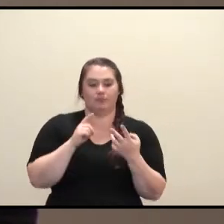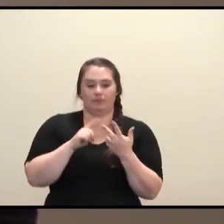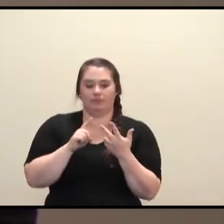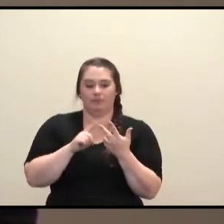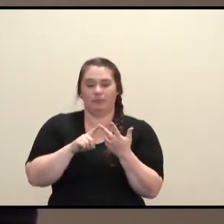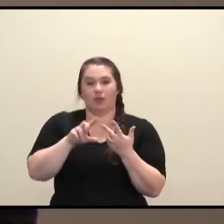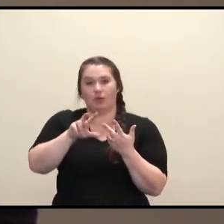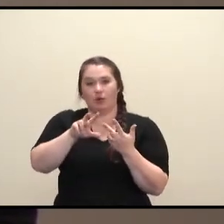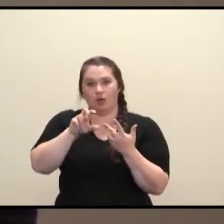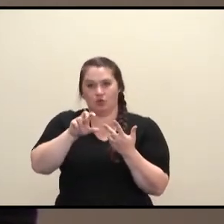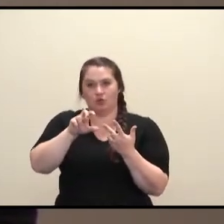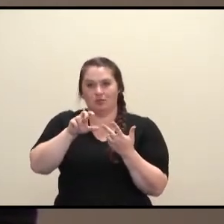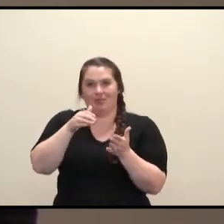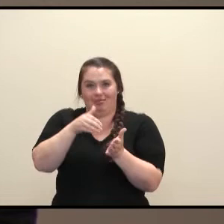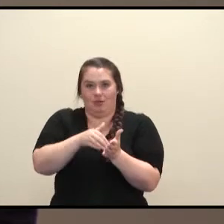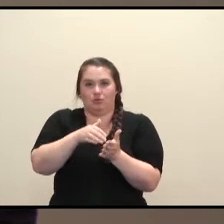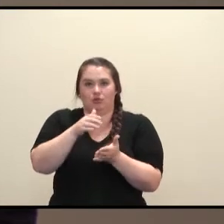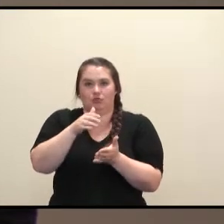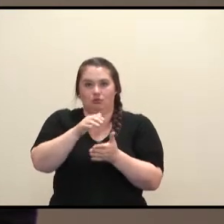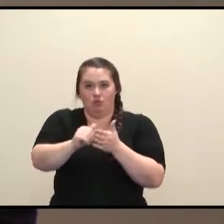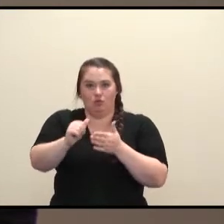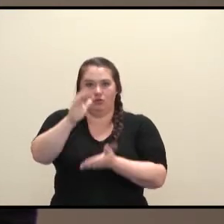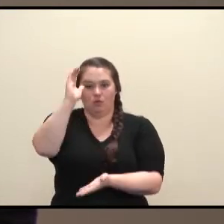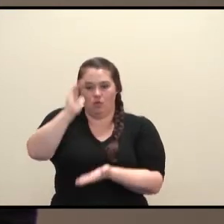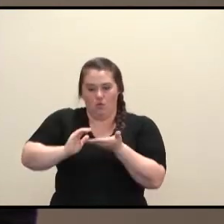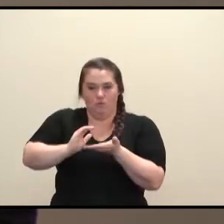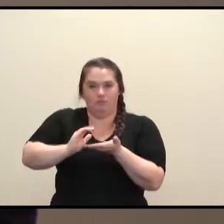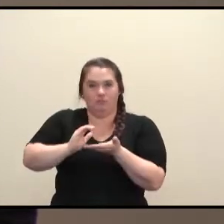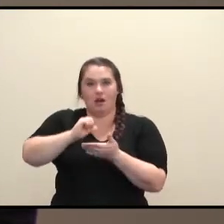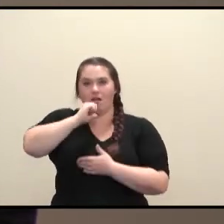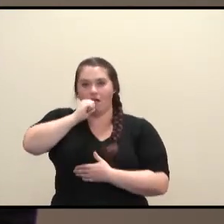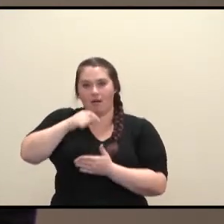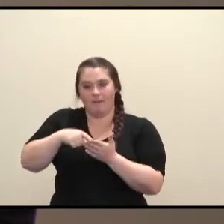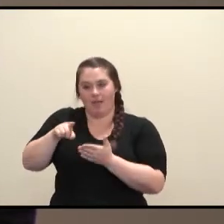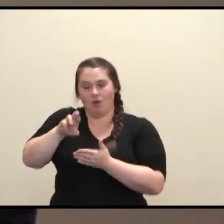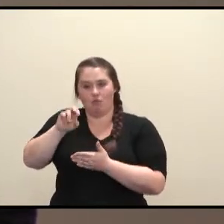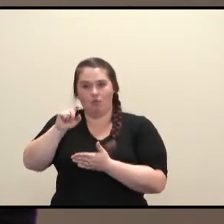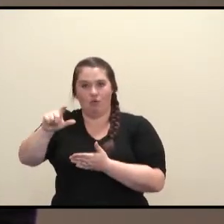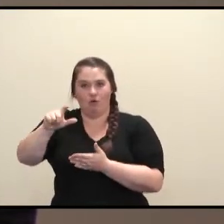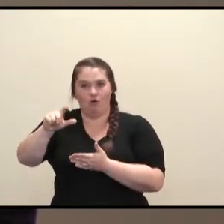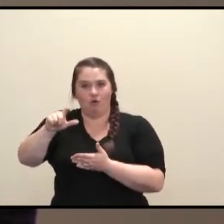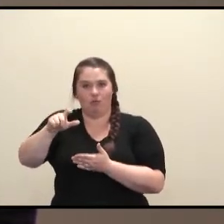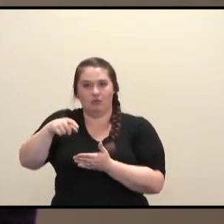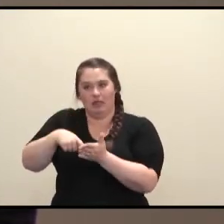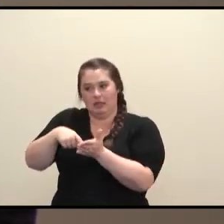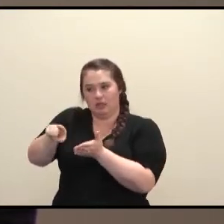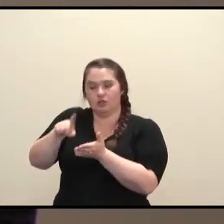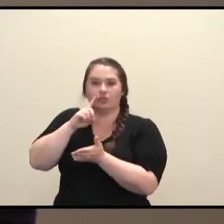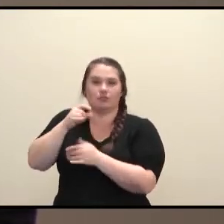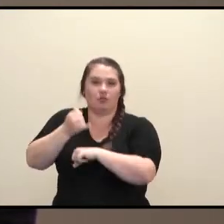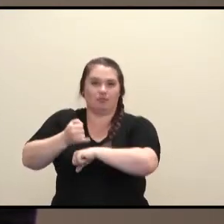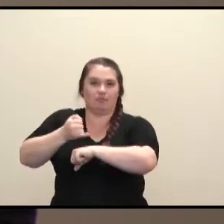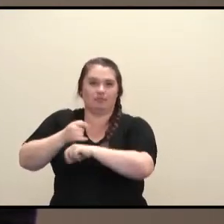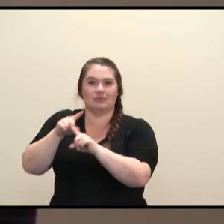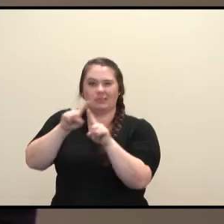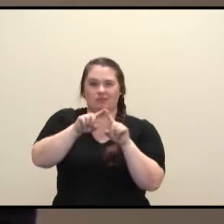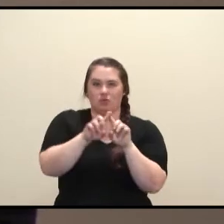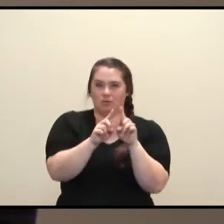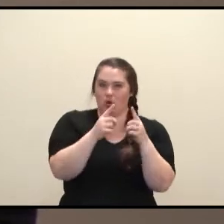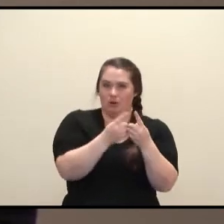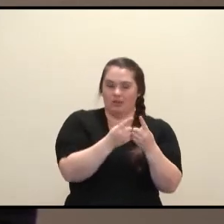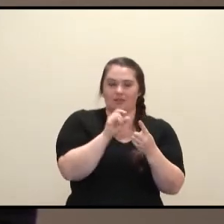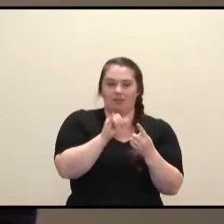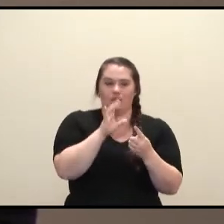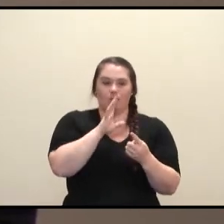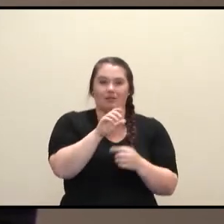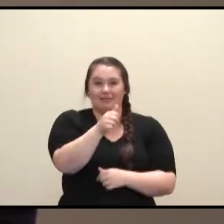of $300,000 in discretionary non-payroll allocations. and that would be for campuses and departments, and